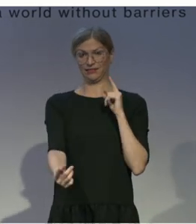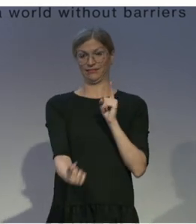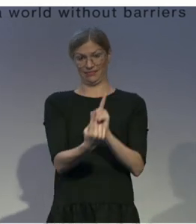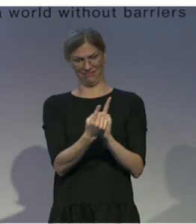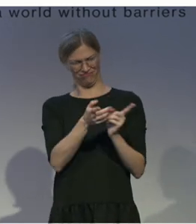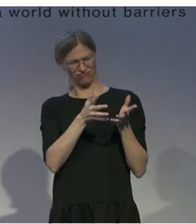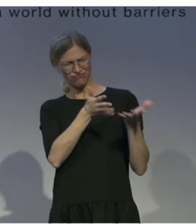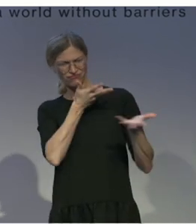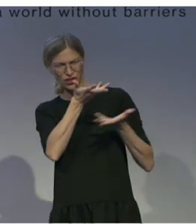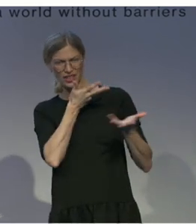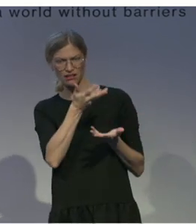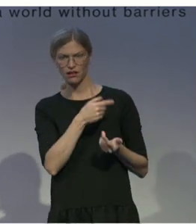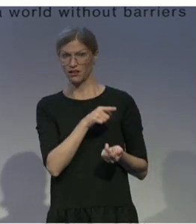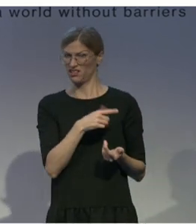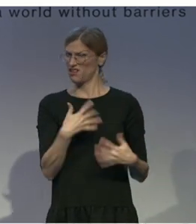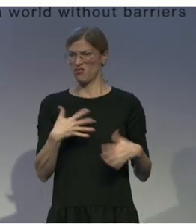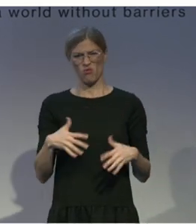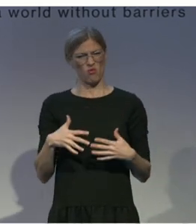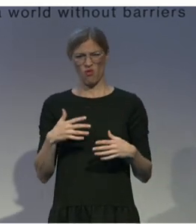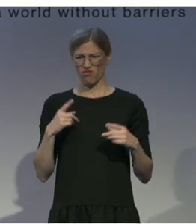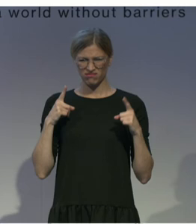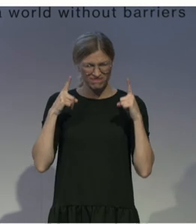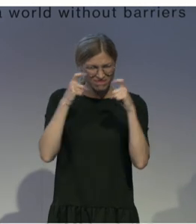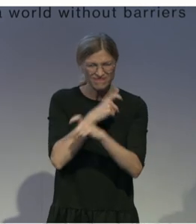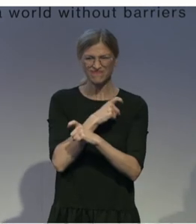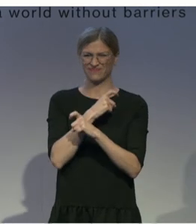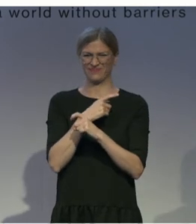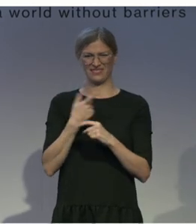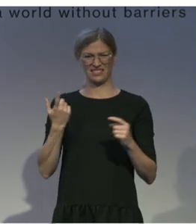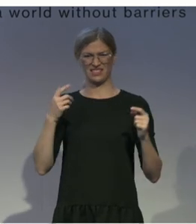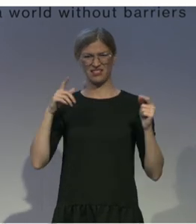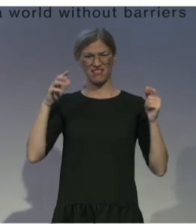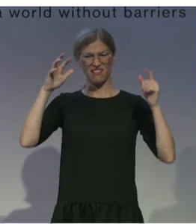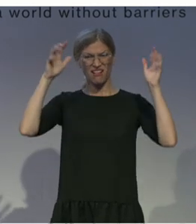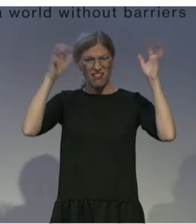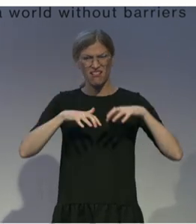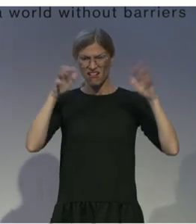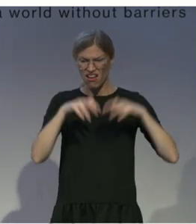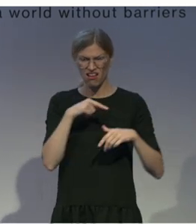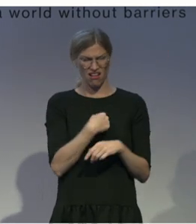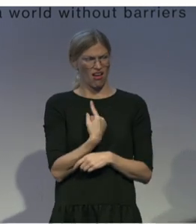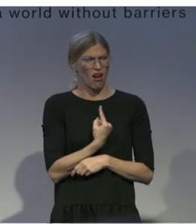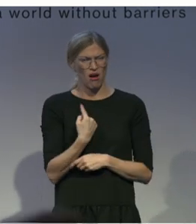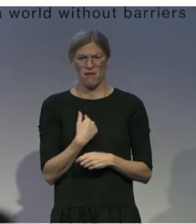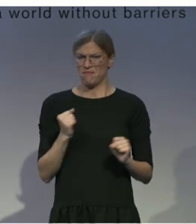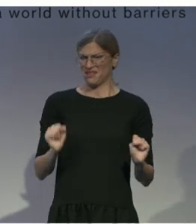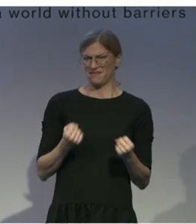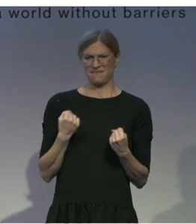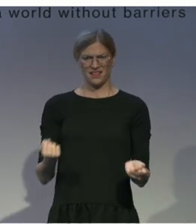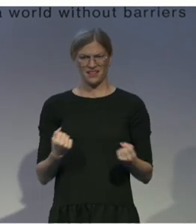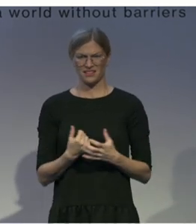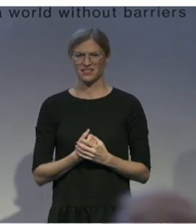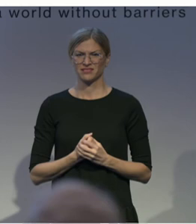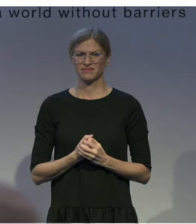stay there, especially during the raining season and nighttime. We can't sleep at all and